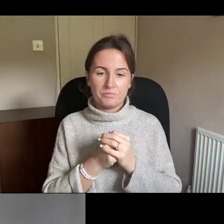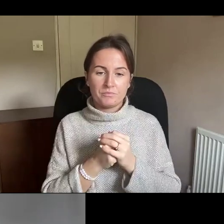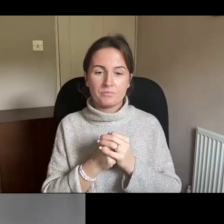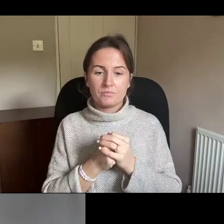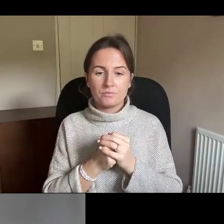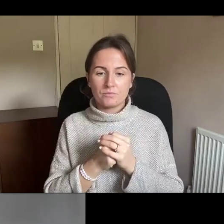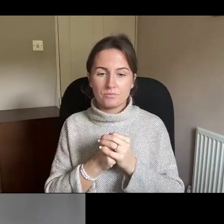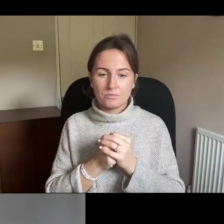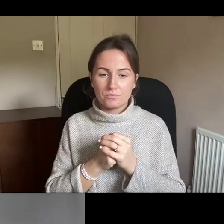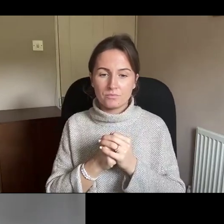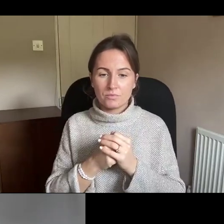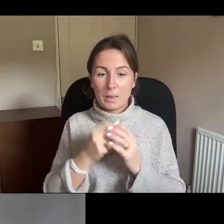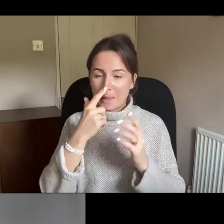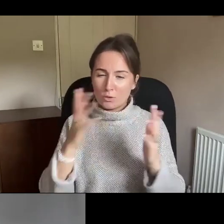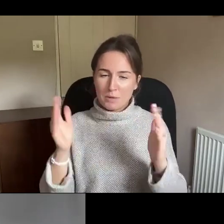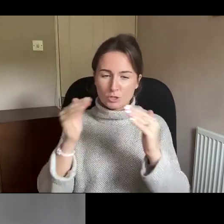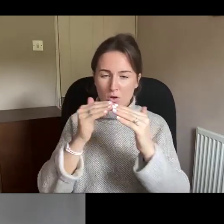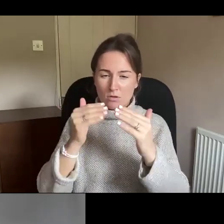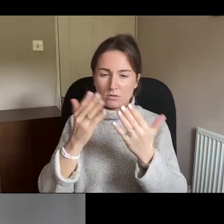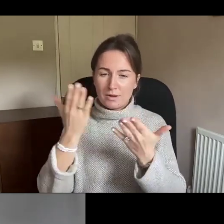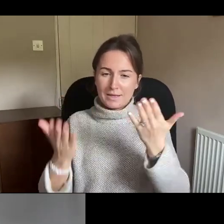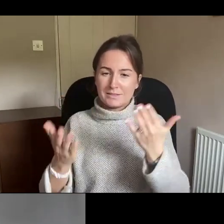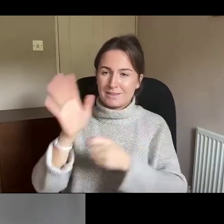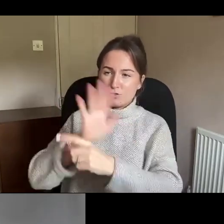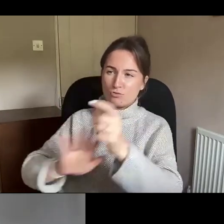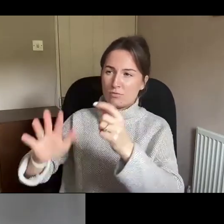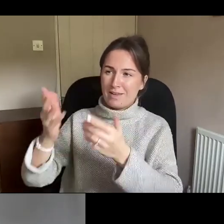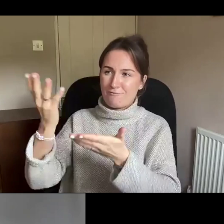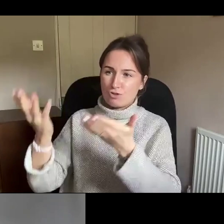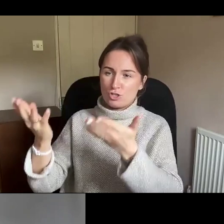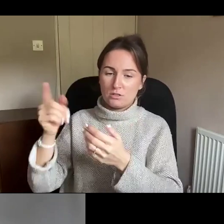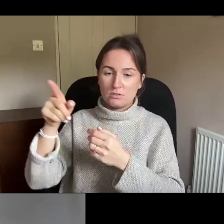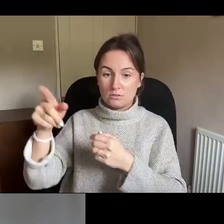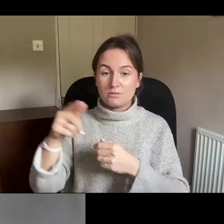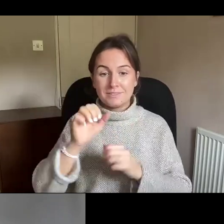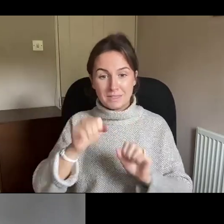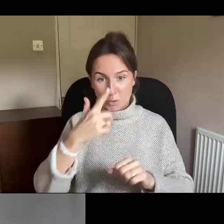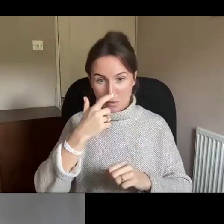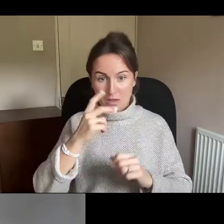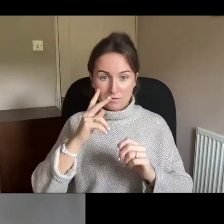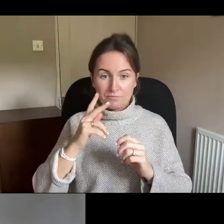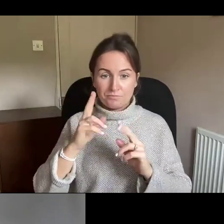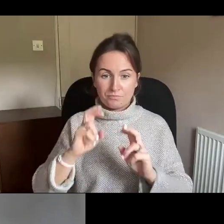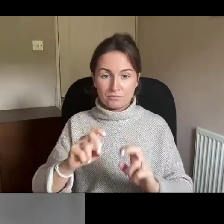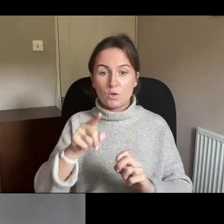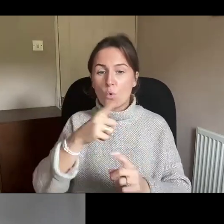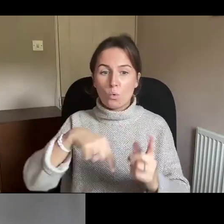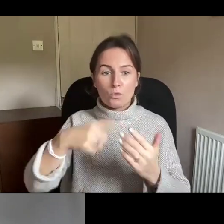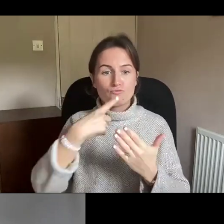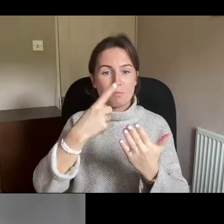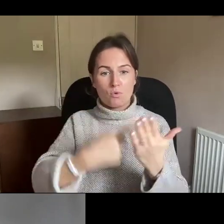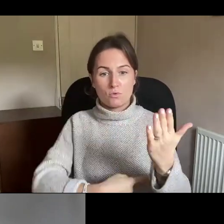Can you benchmark against national averages? Yeah, you can do that in two ways, Laura. So you could, in all of the reports that you download, it's